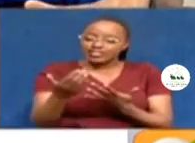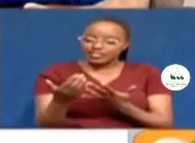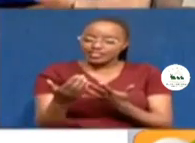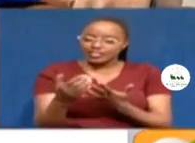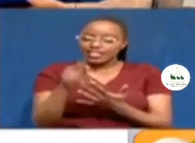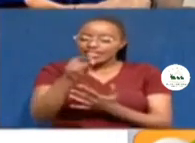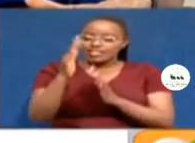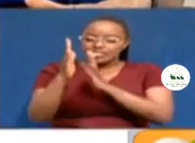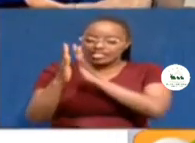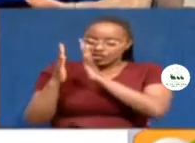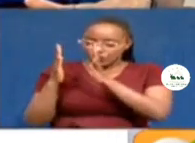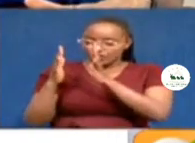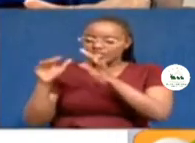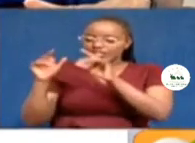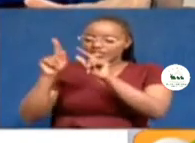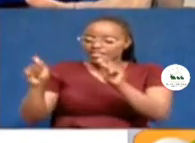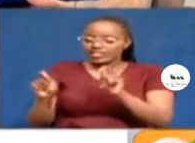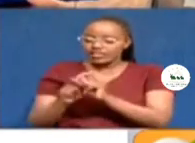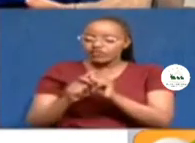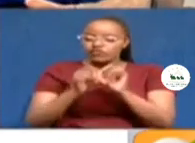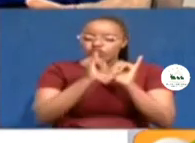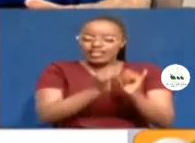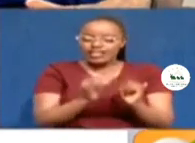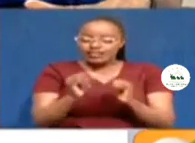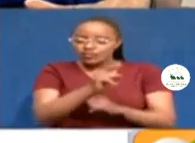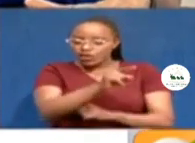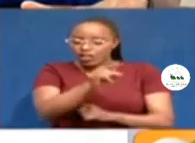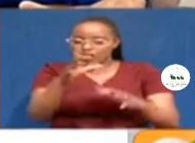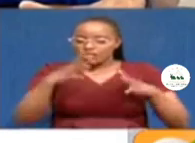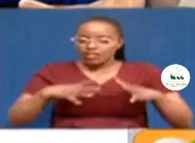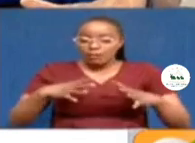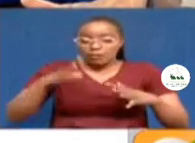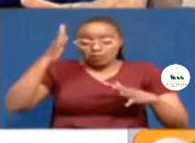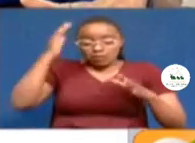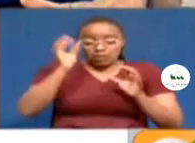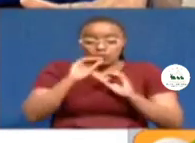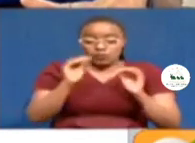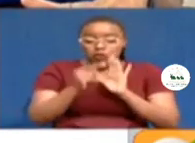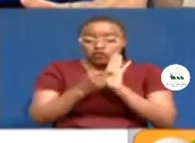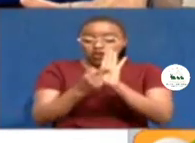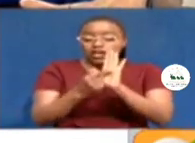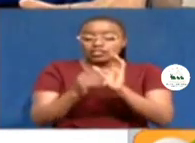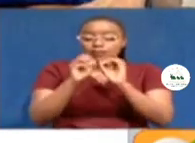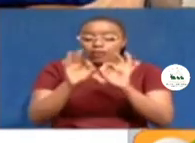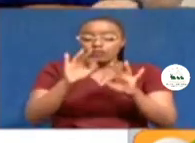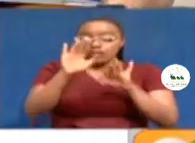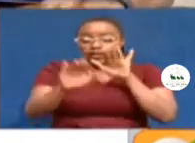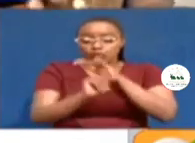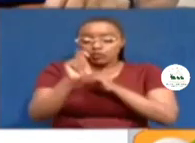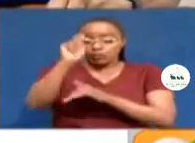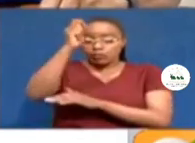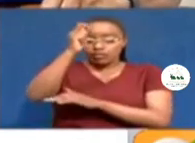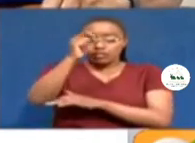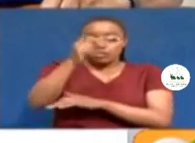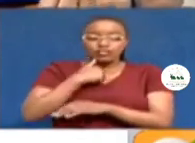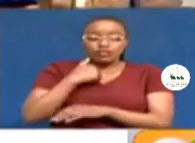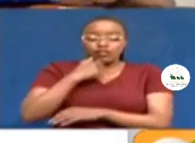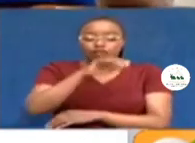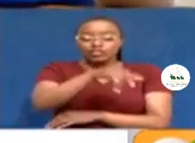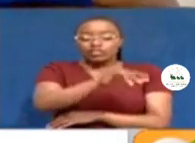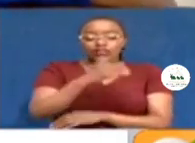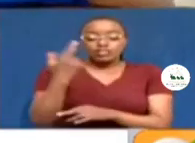the security detail to each one of these fellows. I don't know, for example, whether the deputy president picks up the